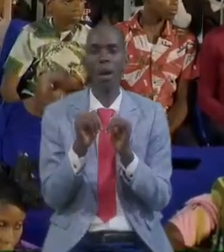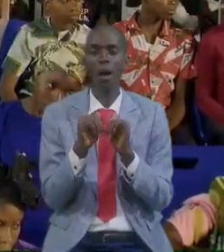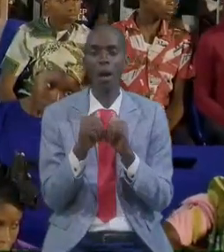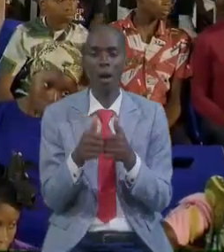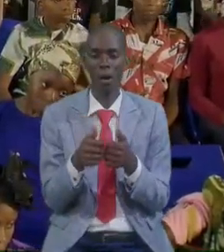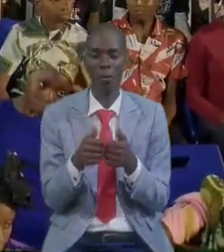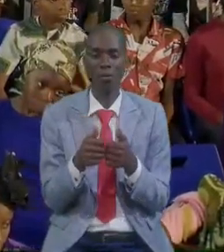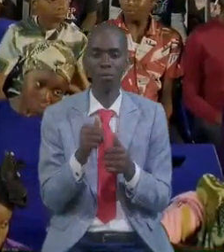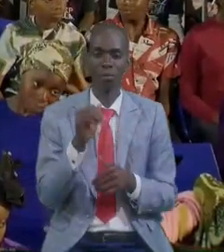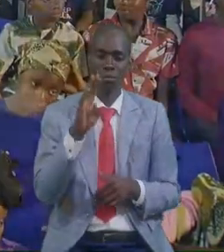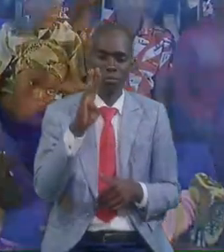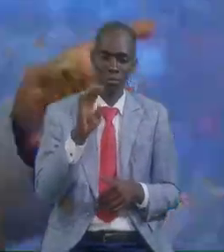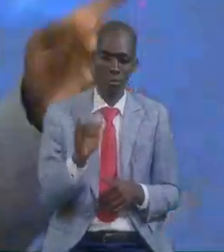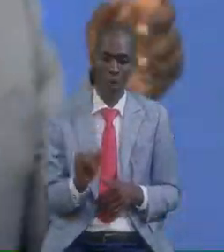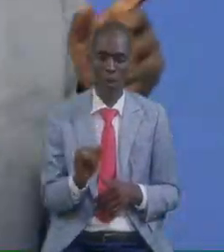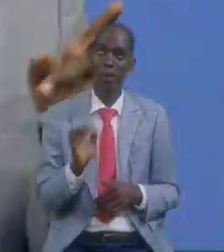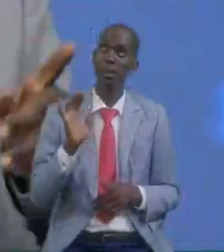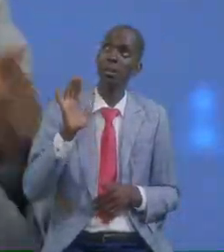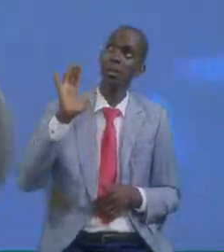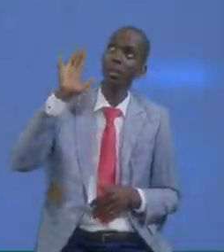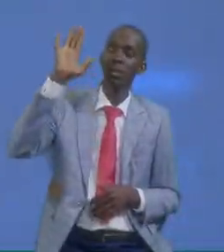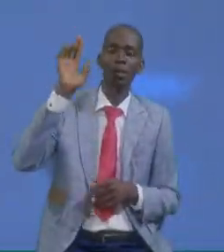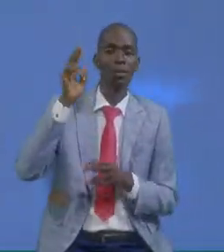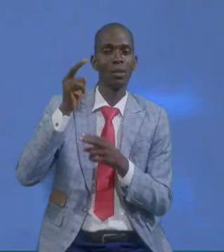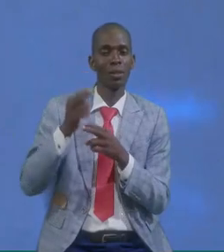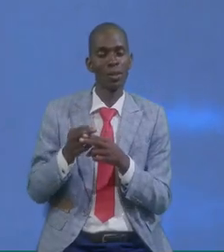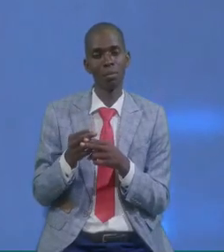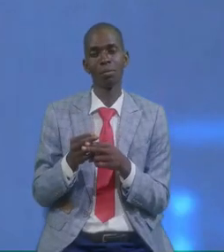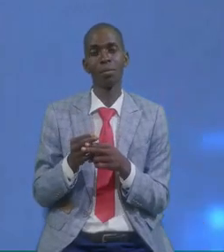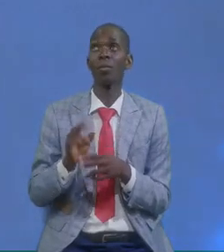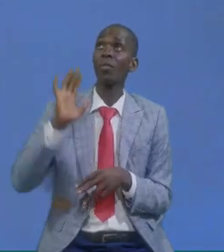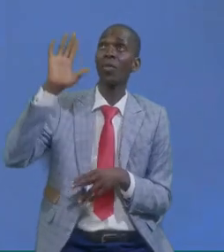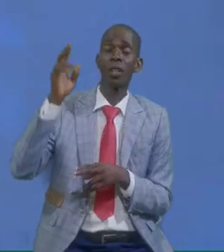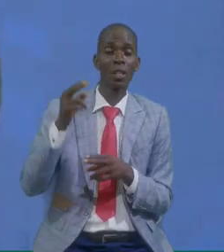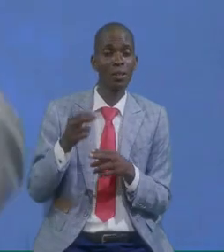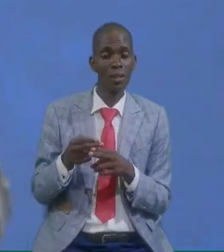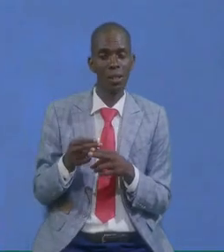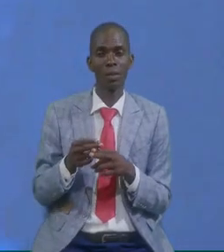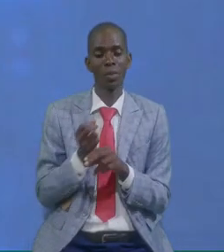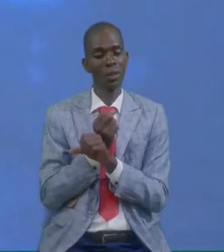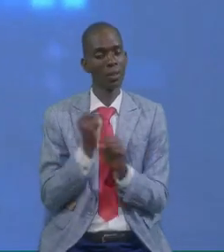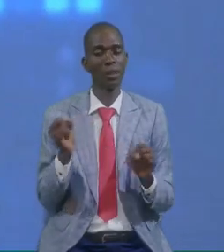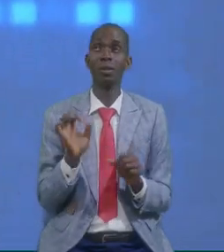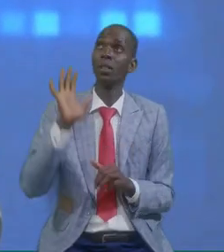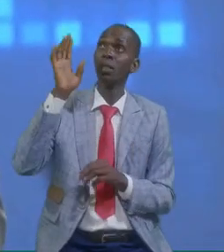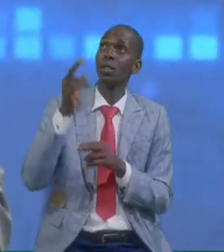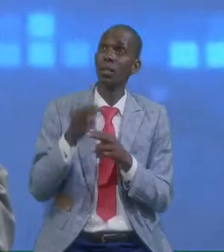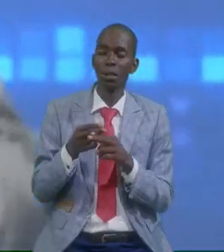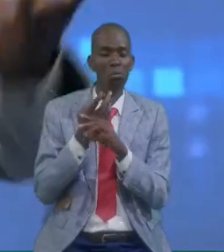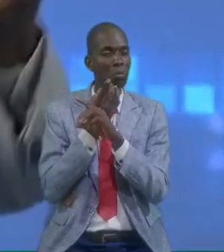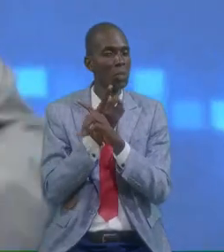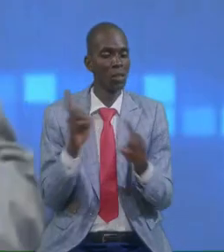By his name. His name saves. His name